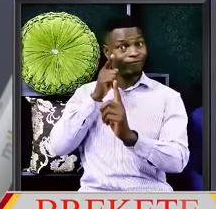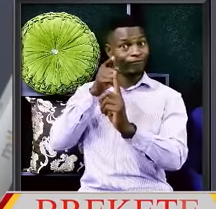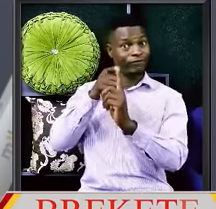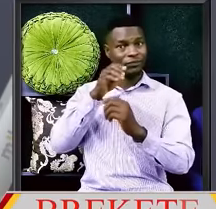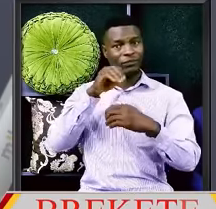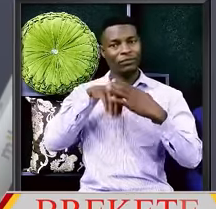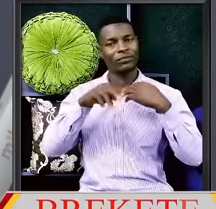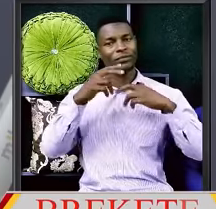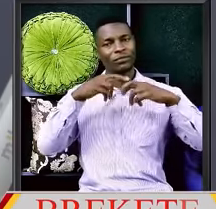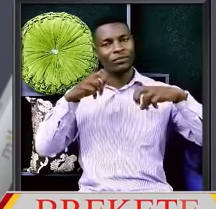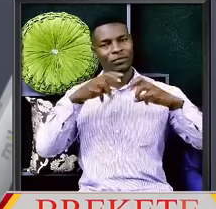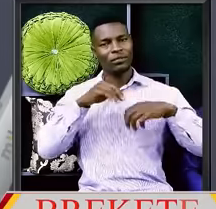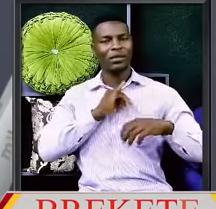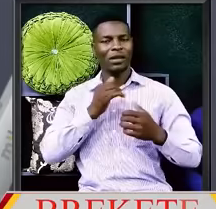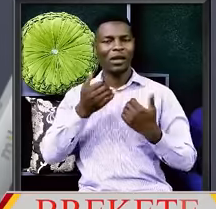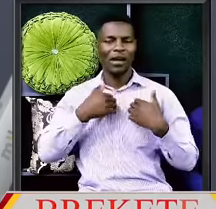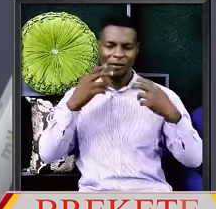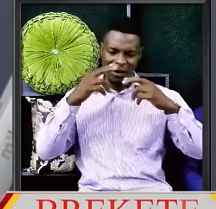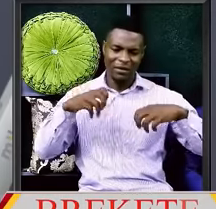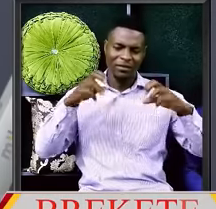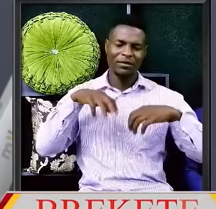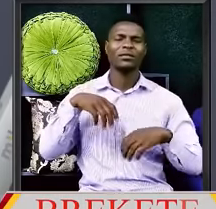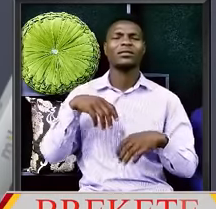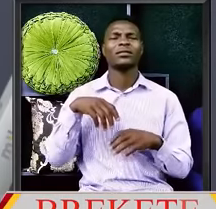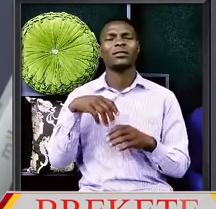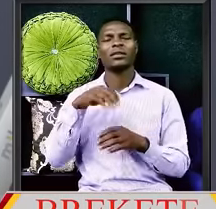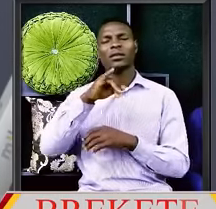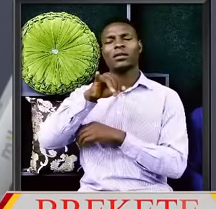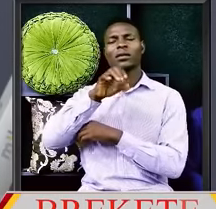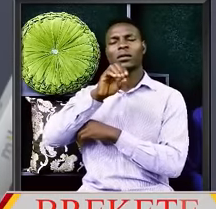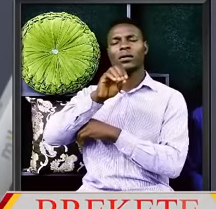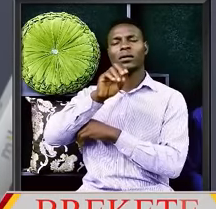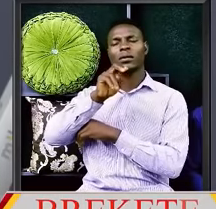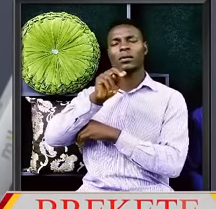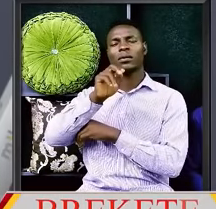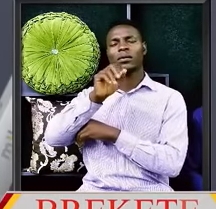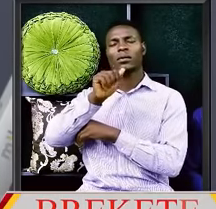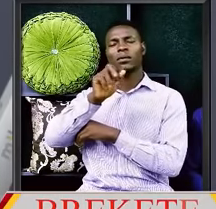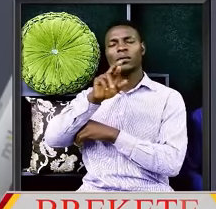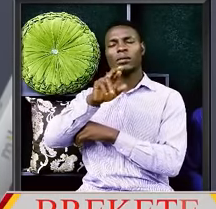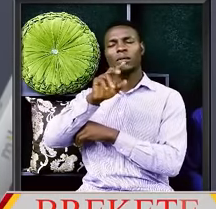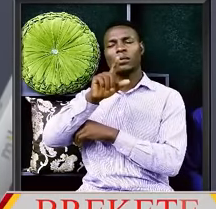investigation. I have been an investigative journalist for 32 years now.